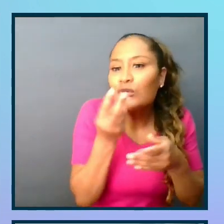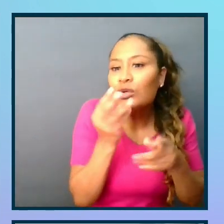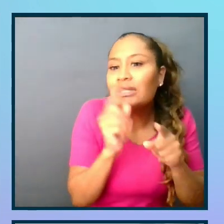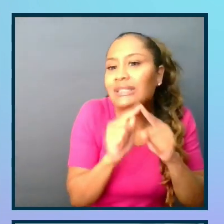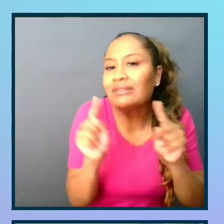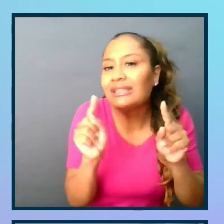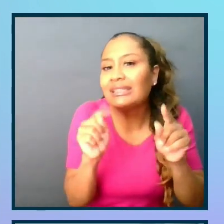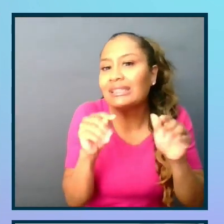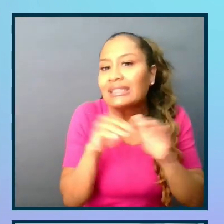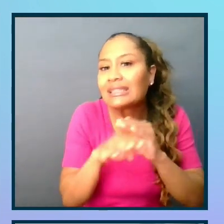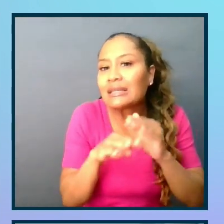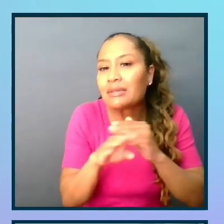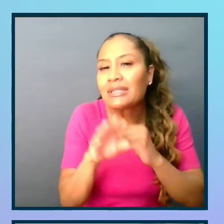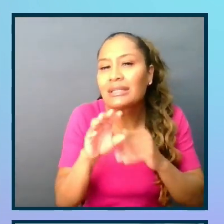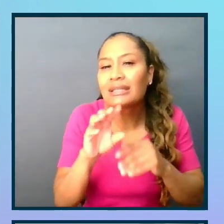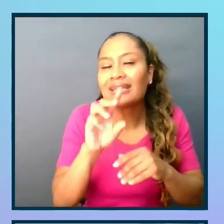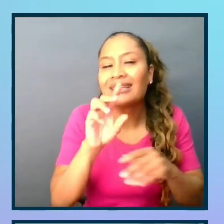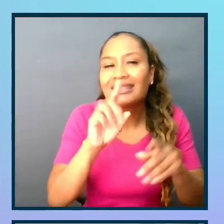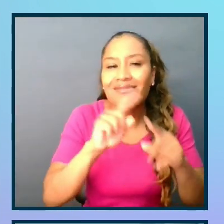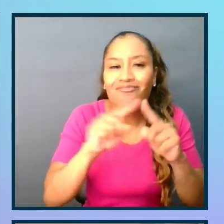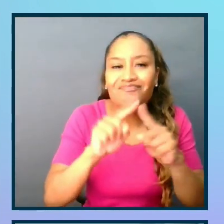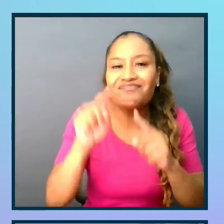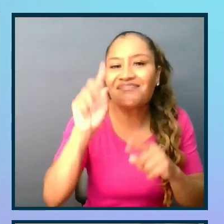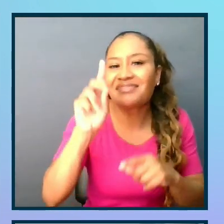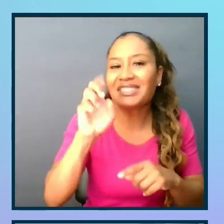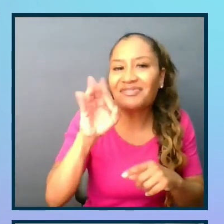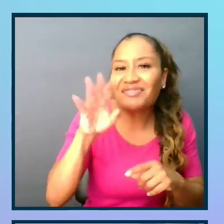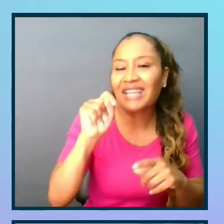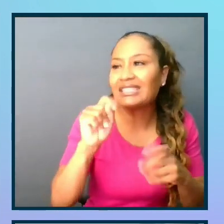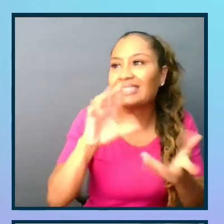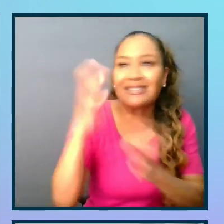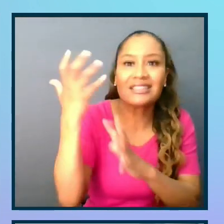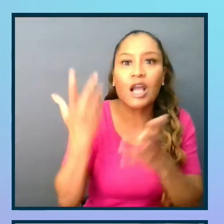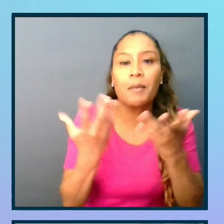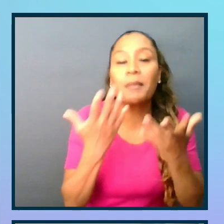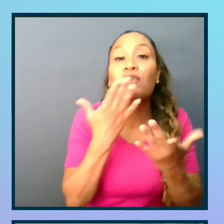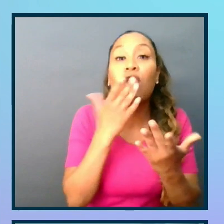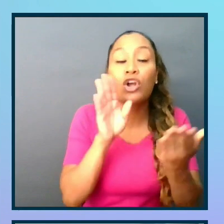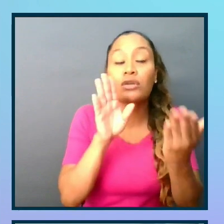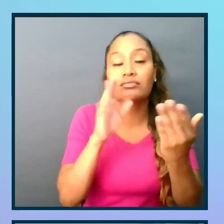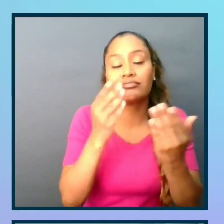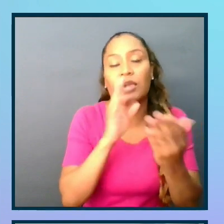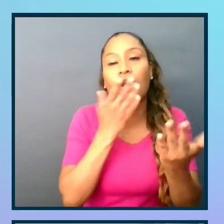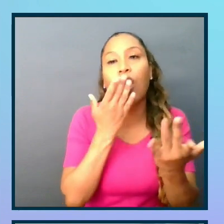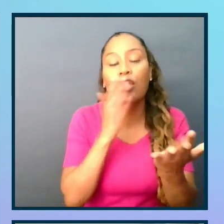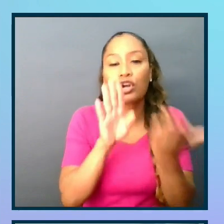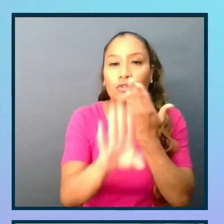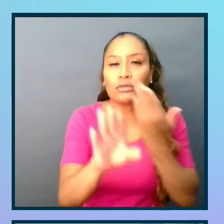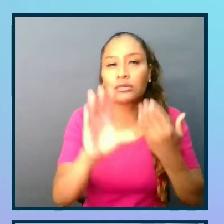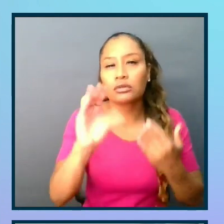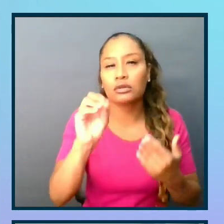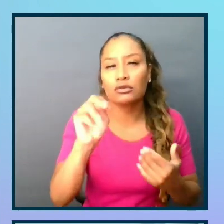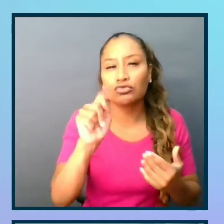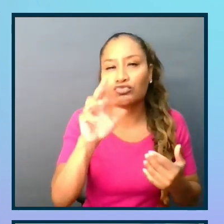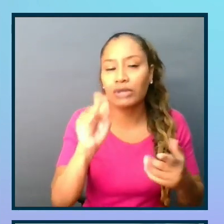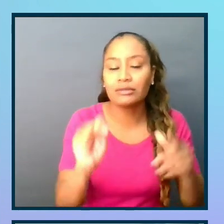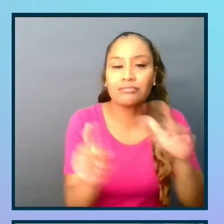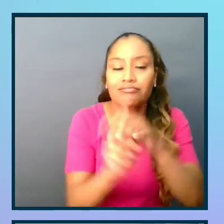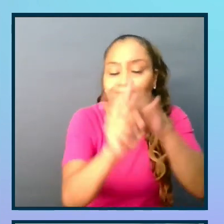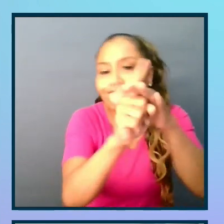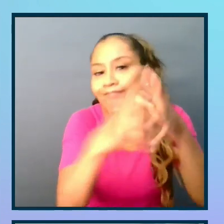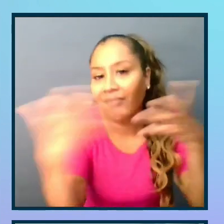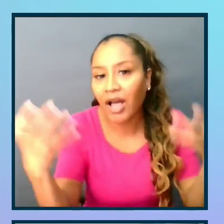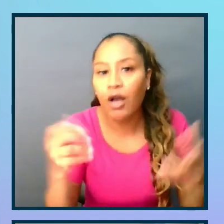accessibility defects that maybe come up. Maybe color contrast comes up a lot, or certain